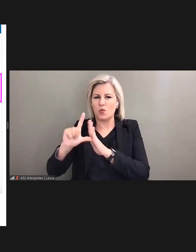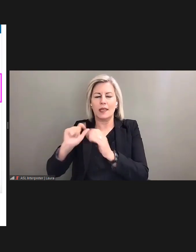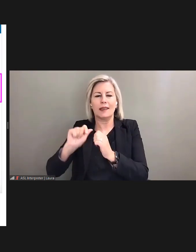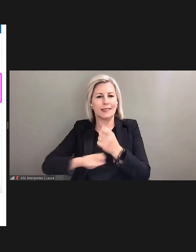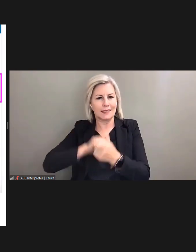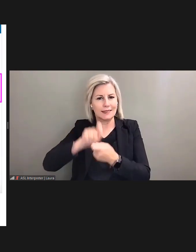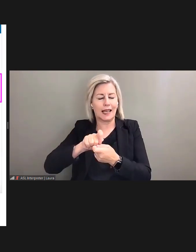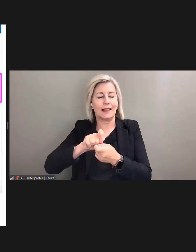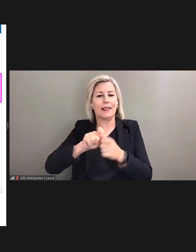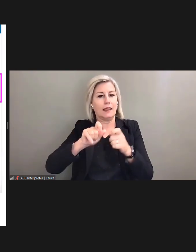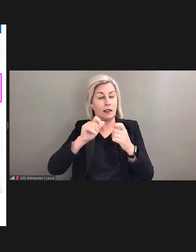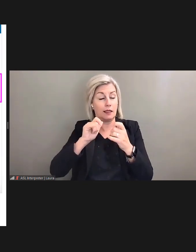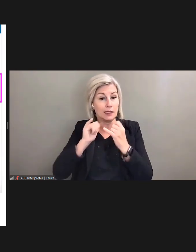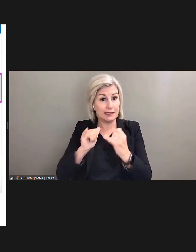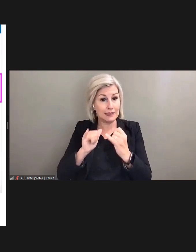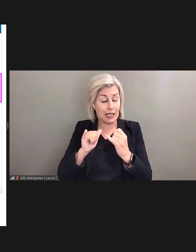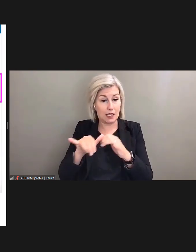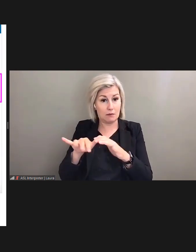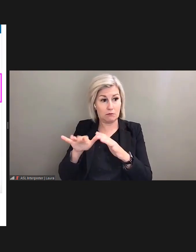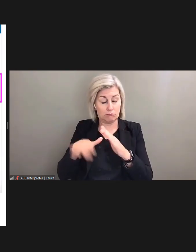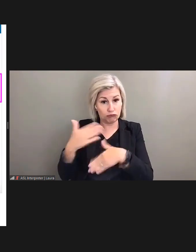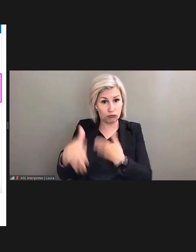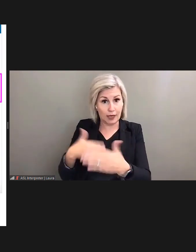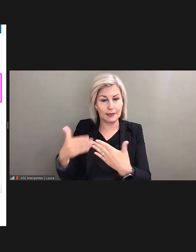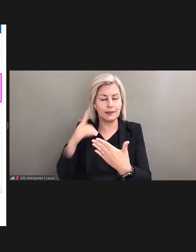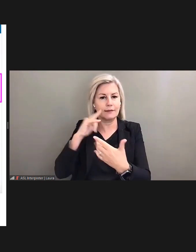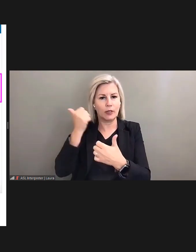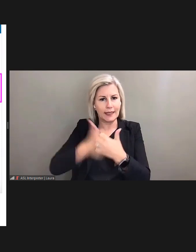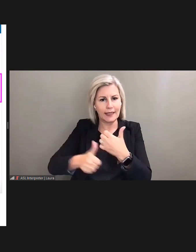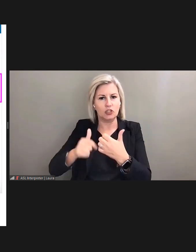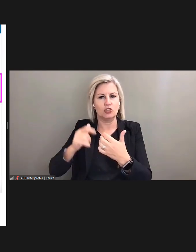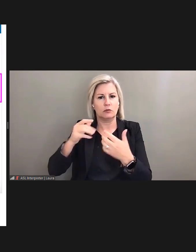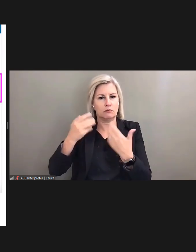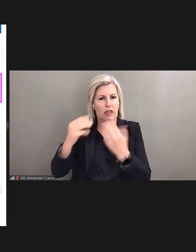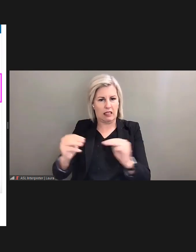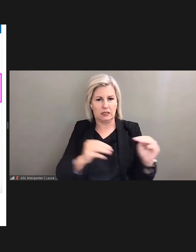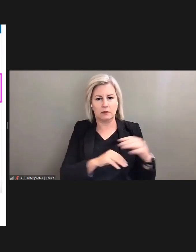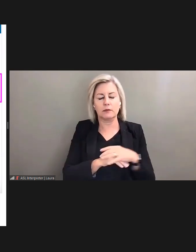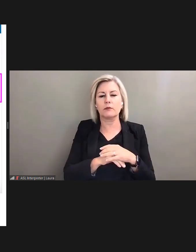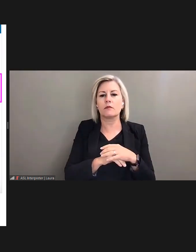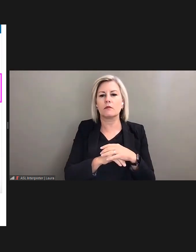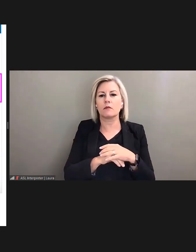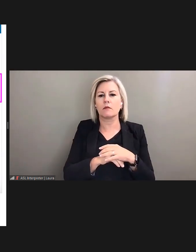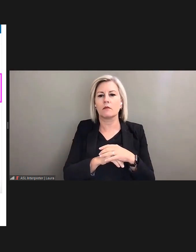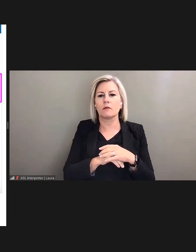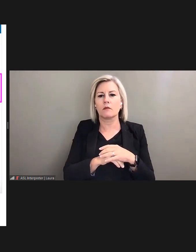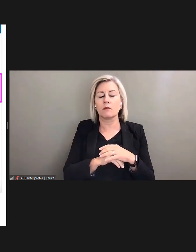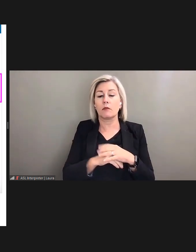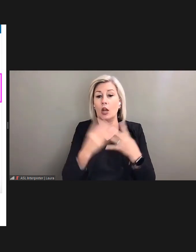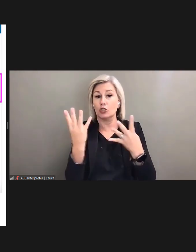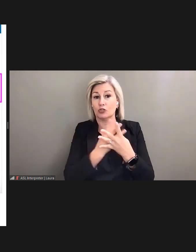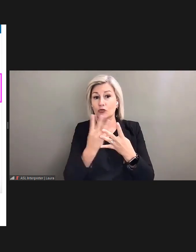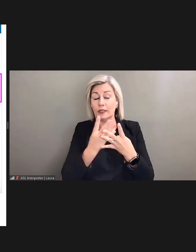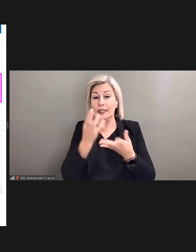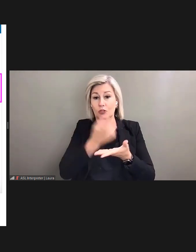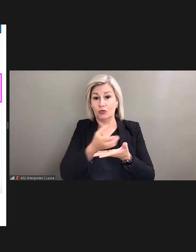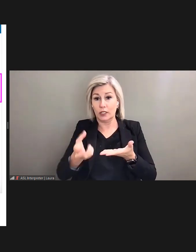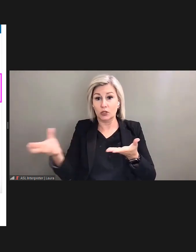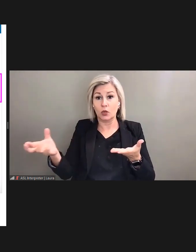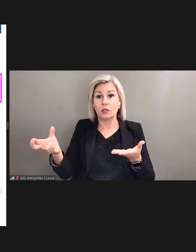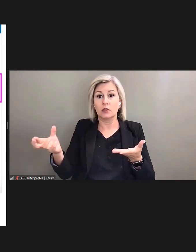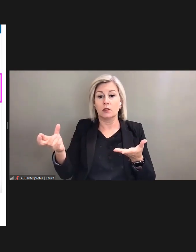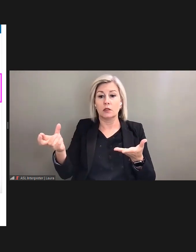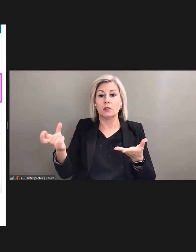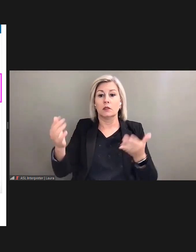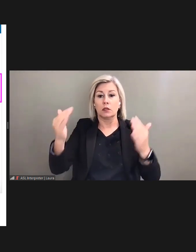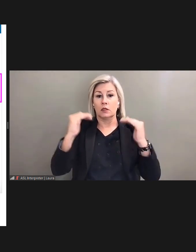exactly the same processes for each of these methods. You'll find our screening resources in the next